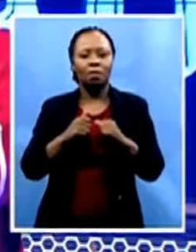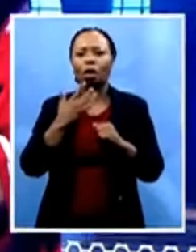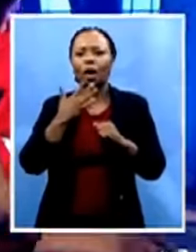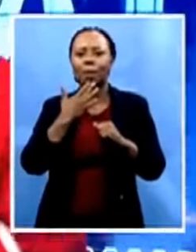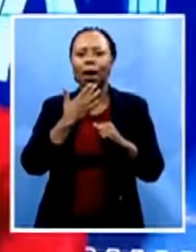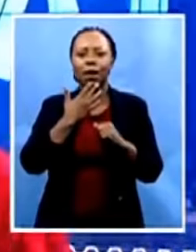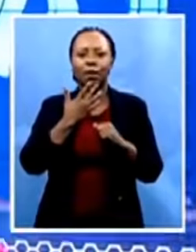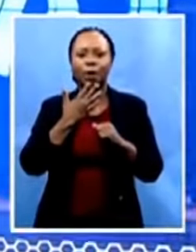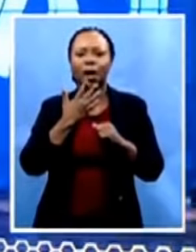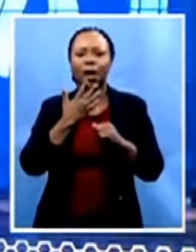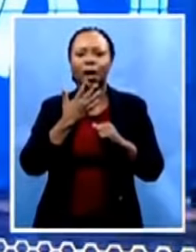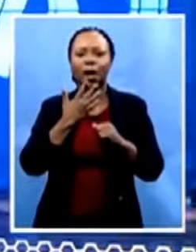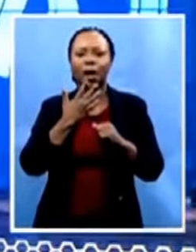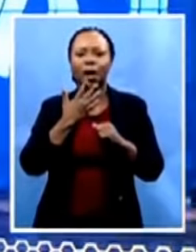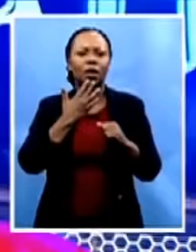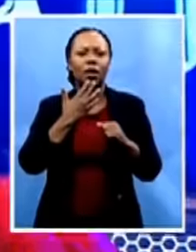Nyaburite.